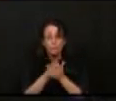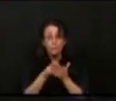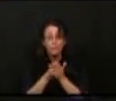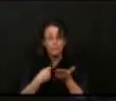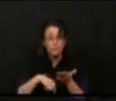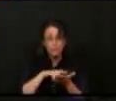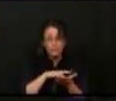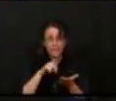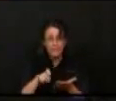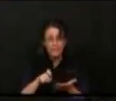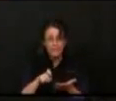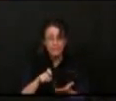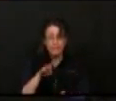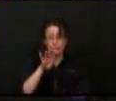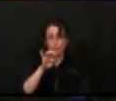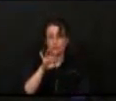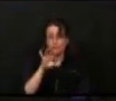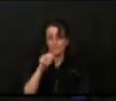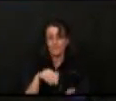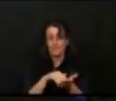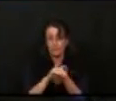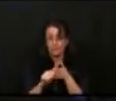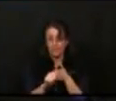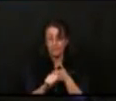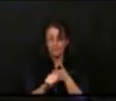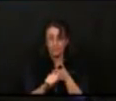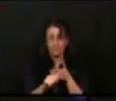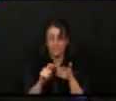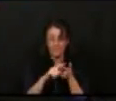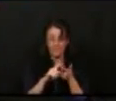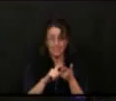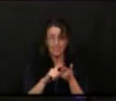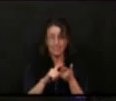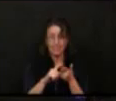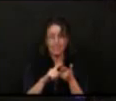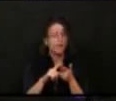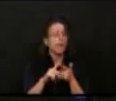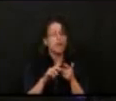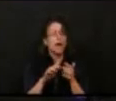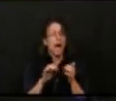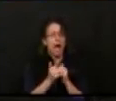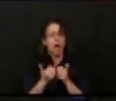$450,000 next year from the sale of garbage bags,